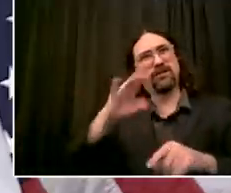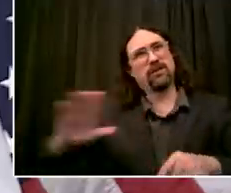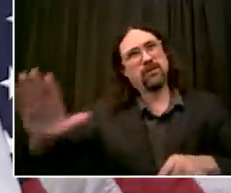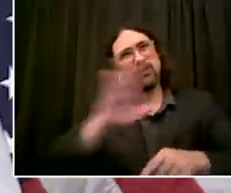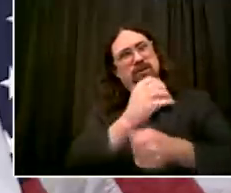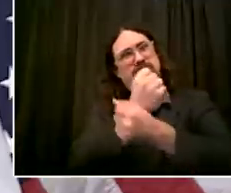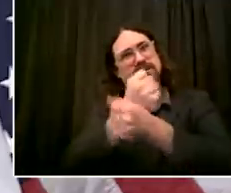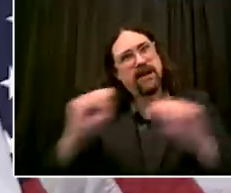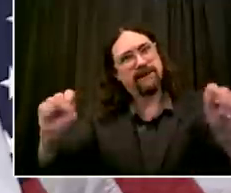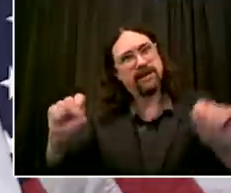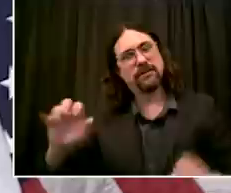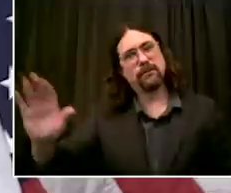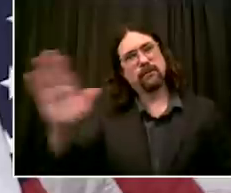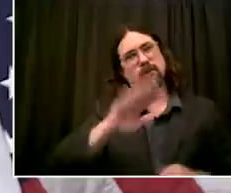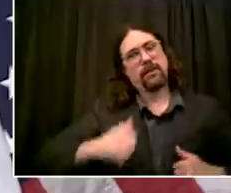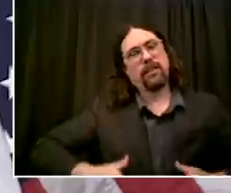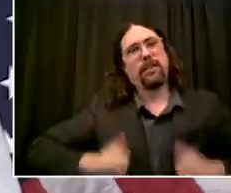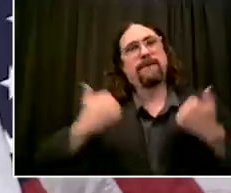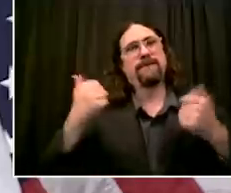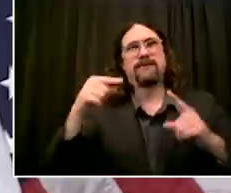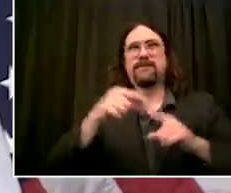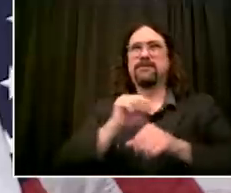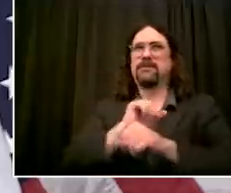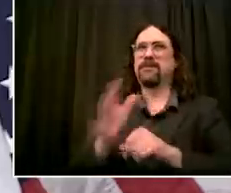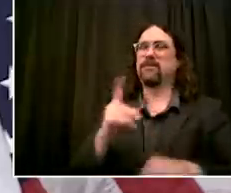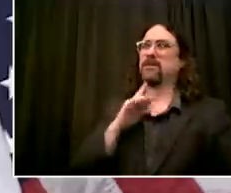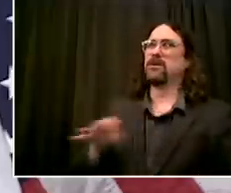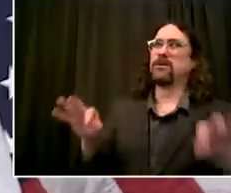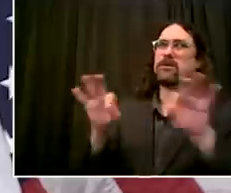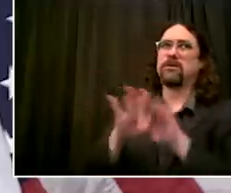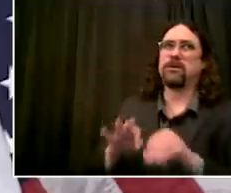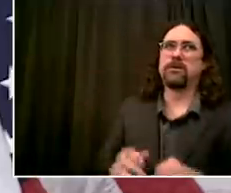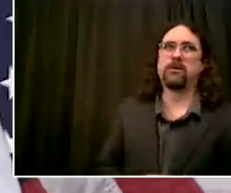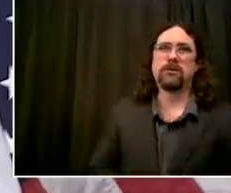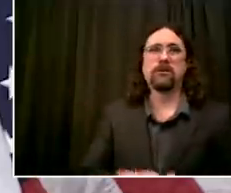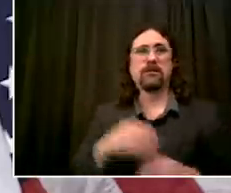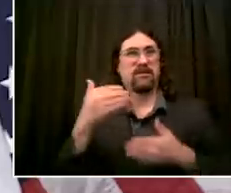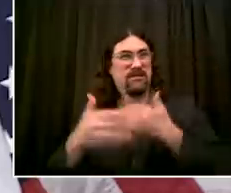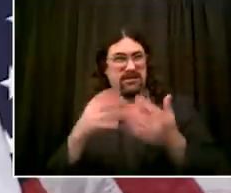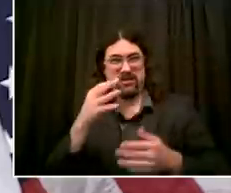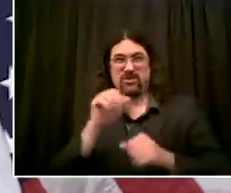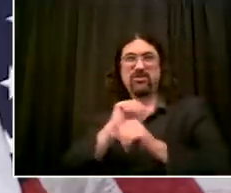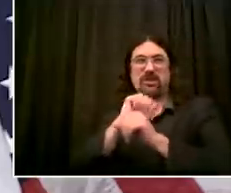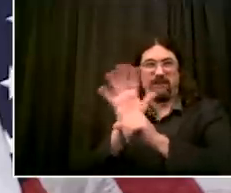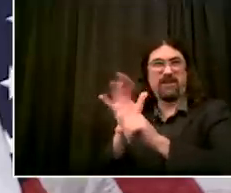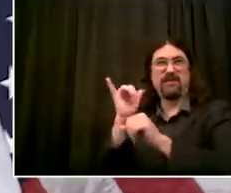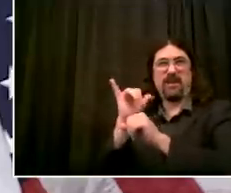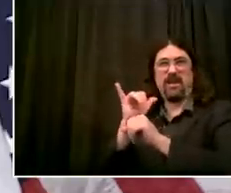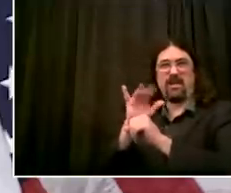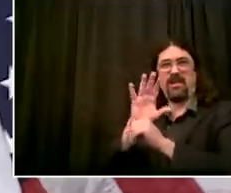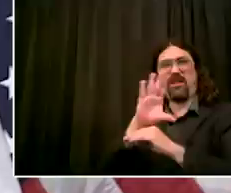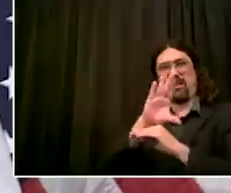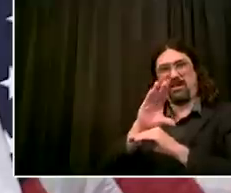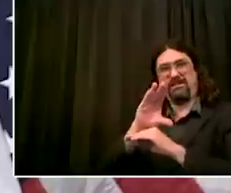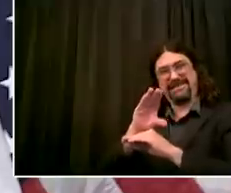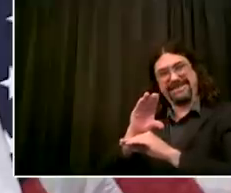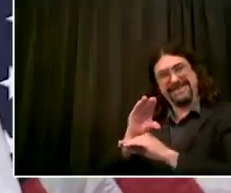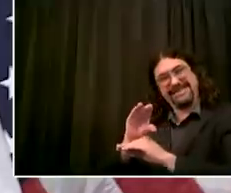get their livelihoods back. I told you, when I was out on the streets of this city in central